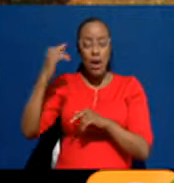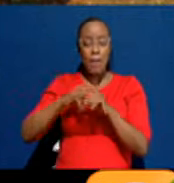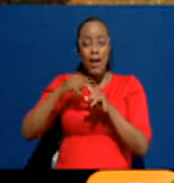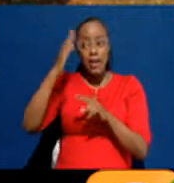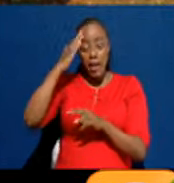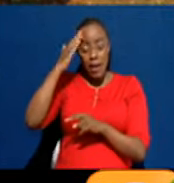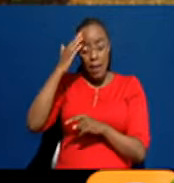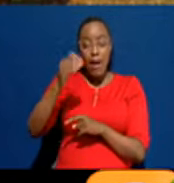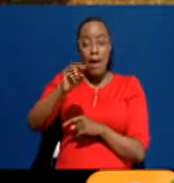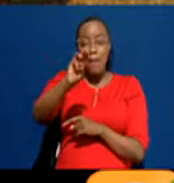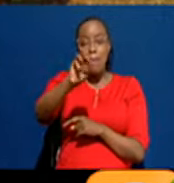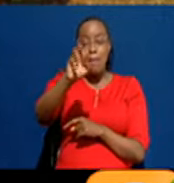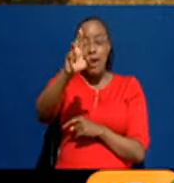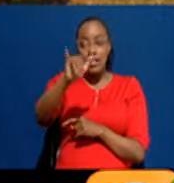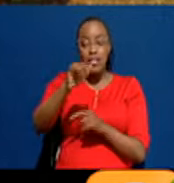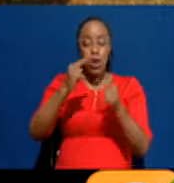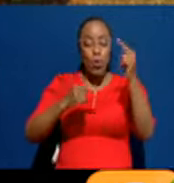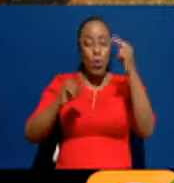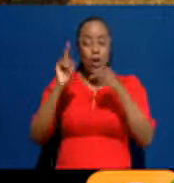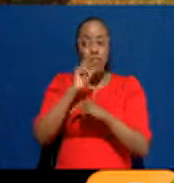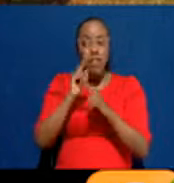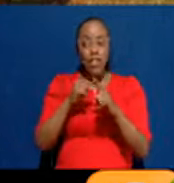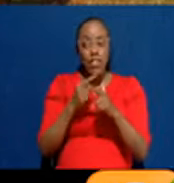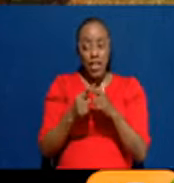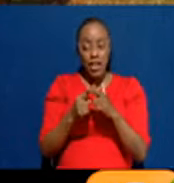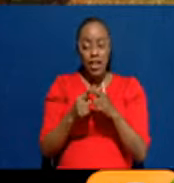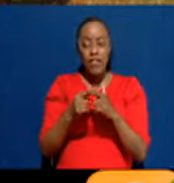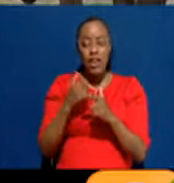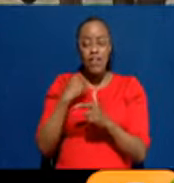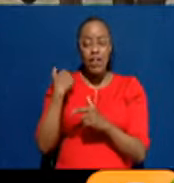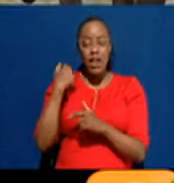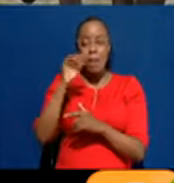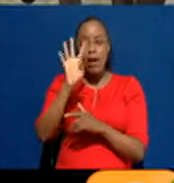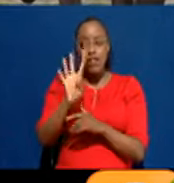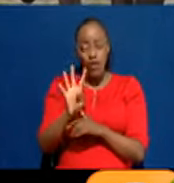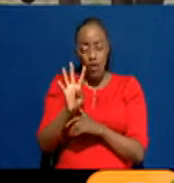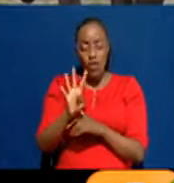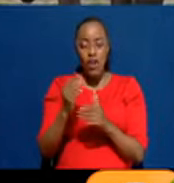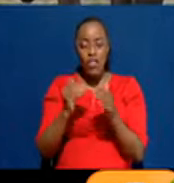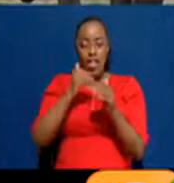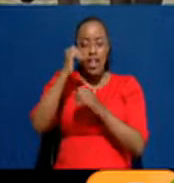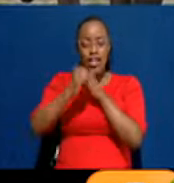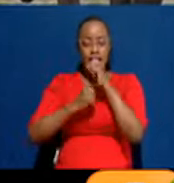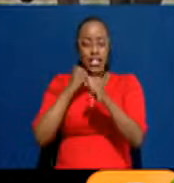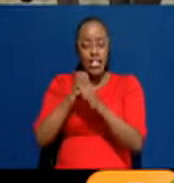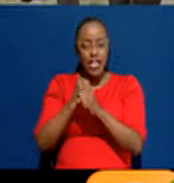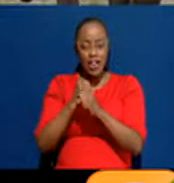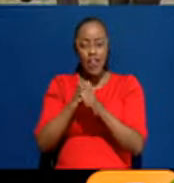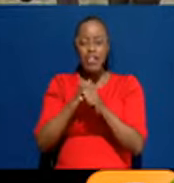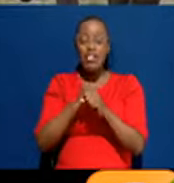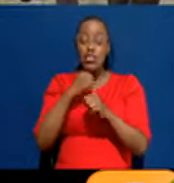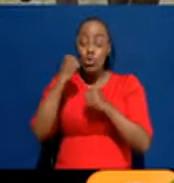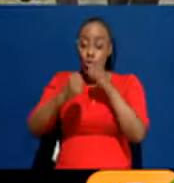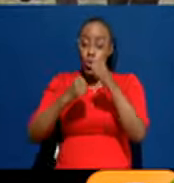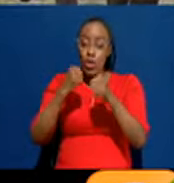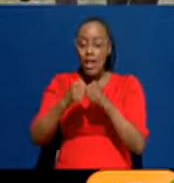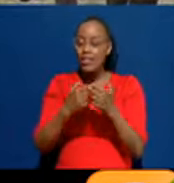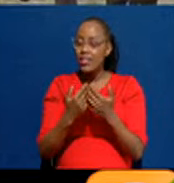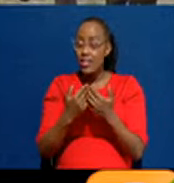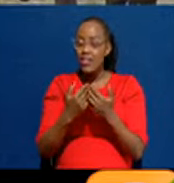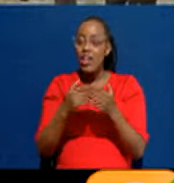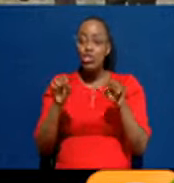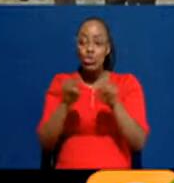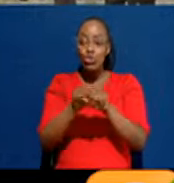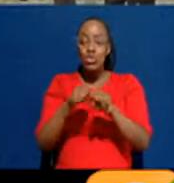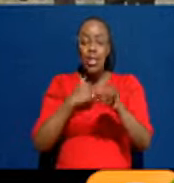Masi ali win. And then hapo nikakuwa fourth, nika win 2011. So the next year? Yes. With next or without year. Shoes? Without shoes, of